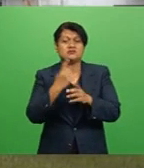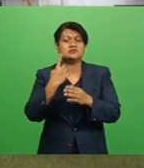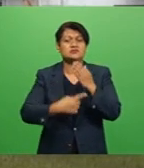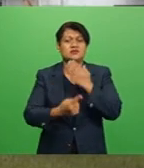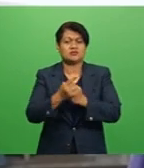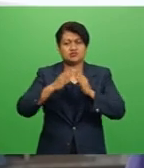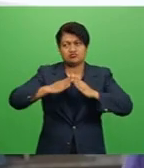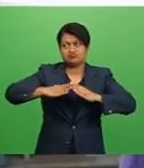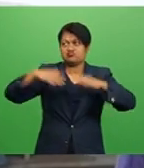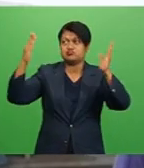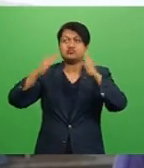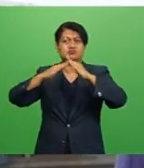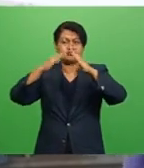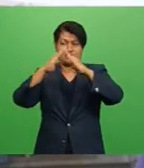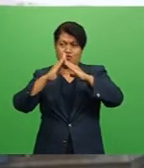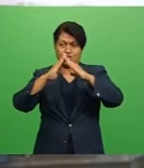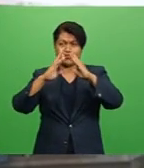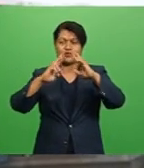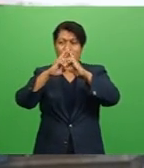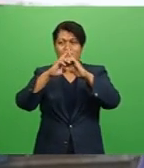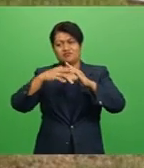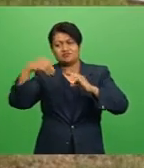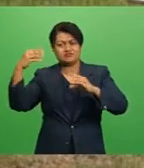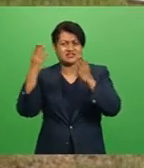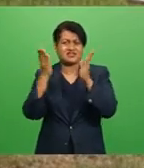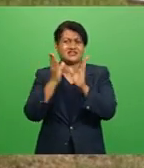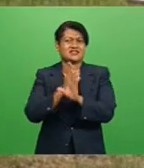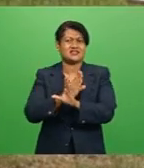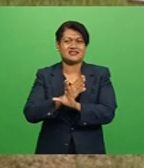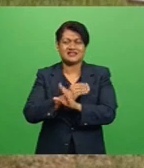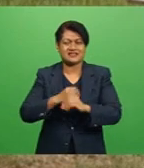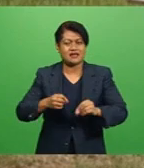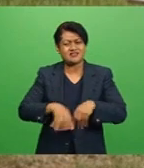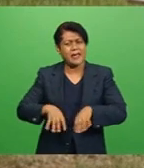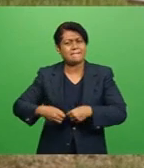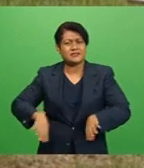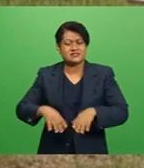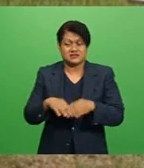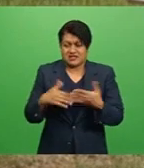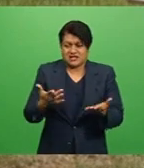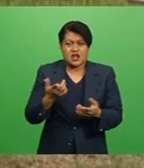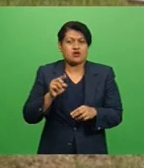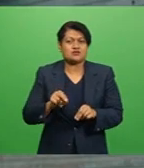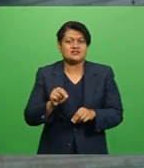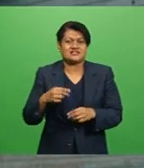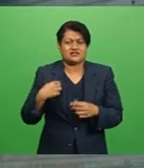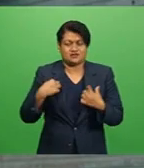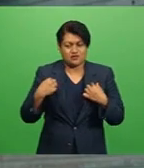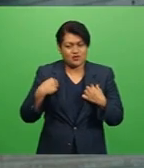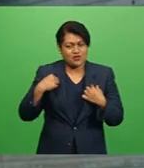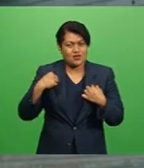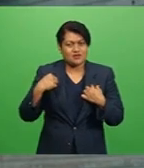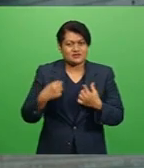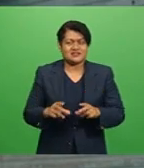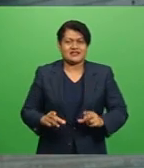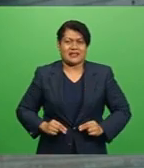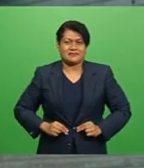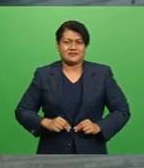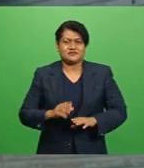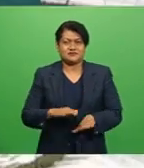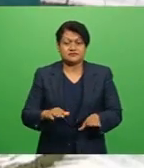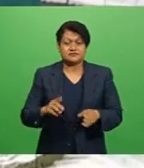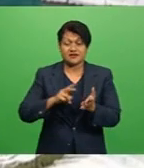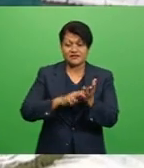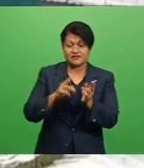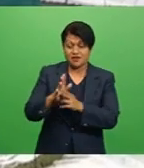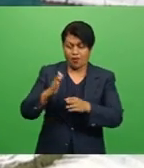was damaged, but for now all we need is food, napkins, clothes and diapers for the children. The villagers are now working together